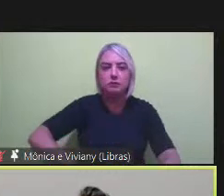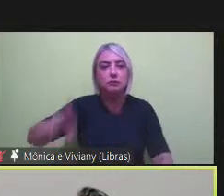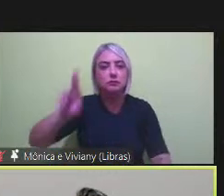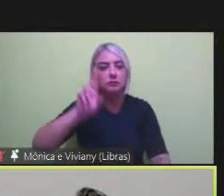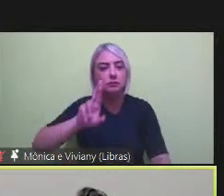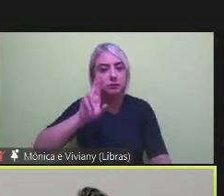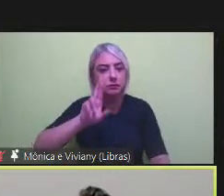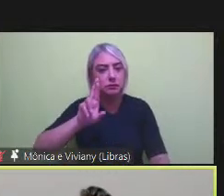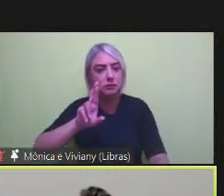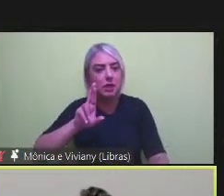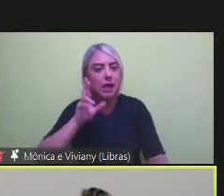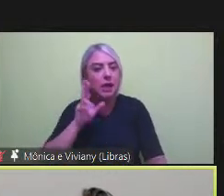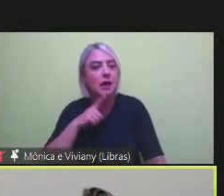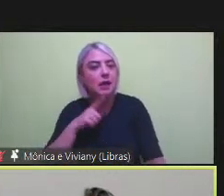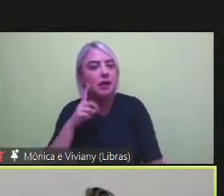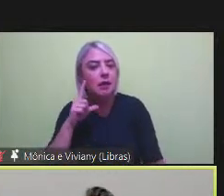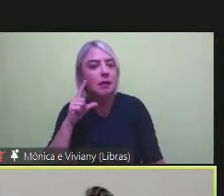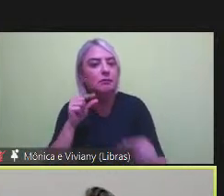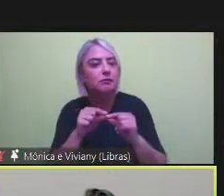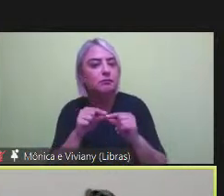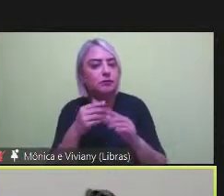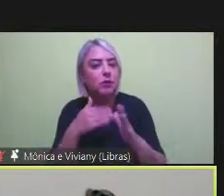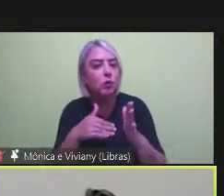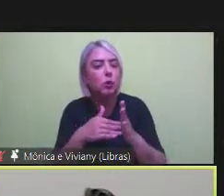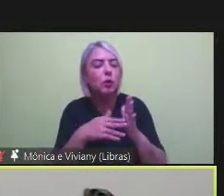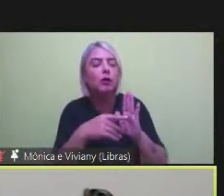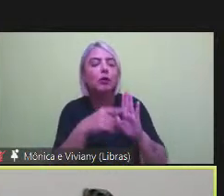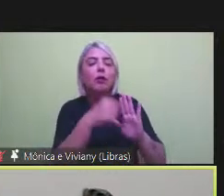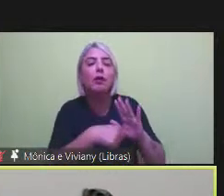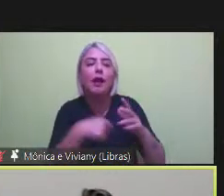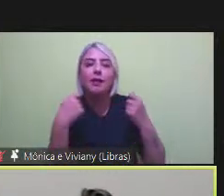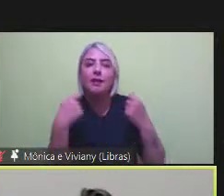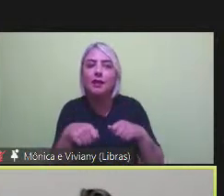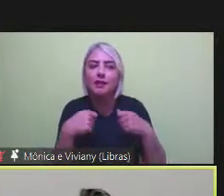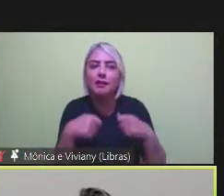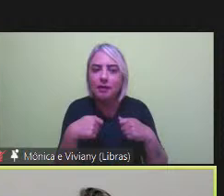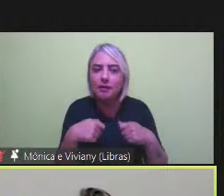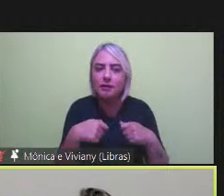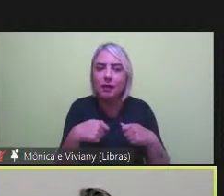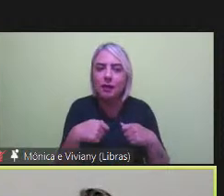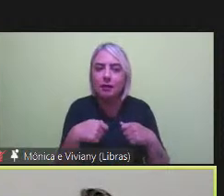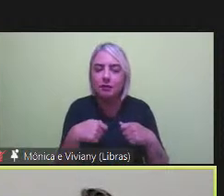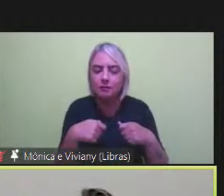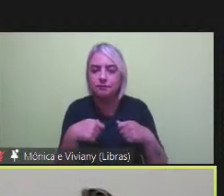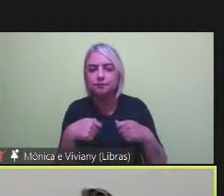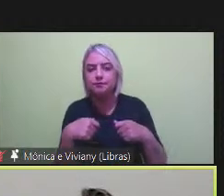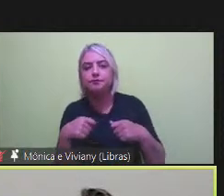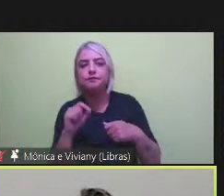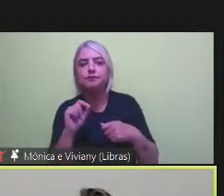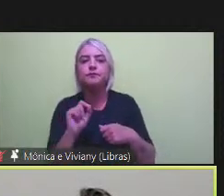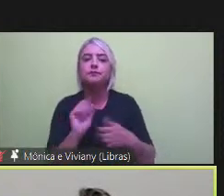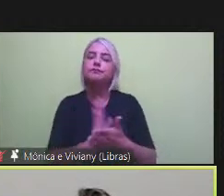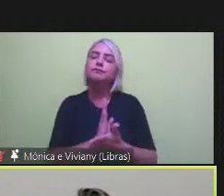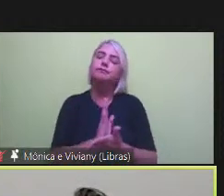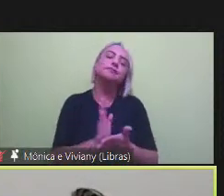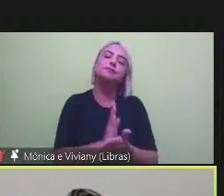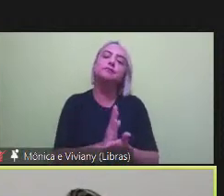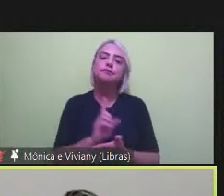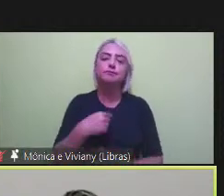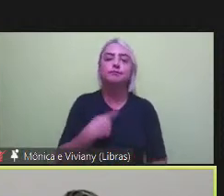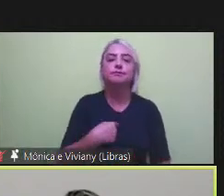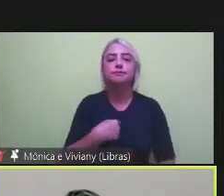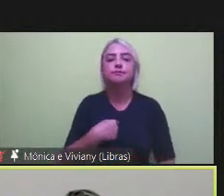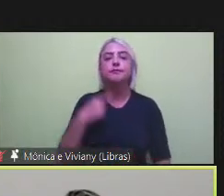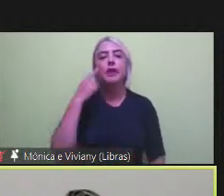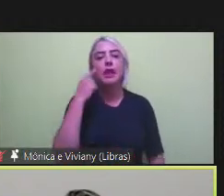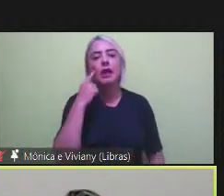many representatives, and we closed everything that was necessary at that time, because sometimes